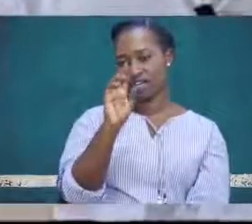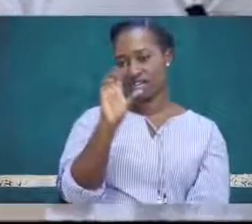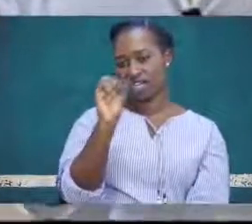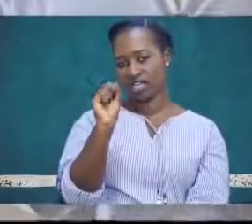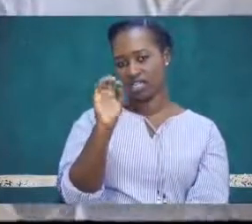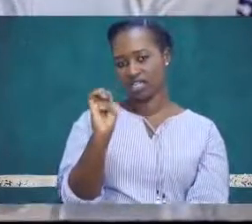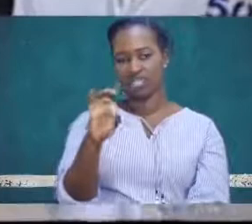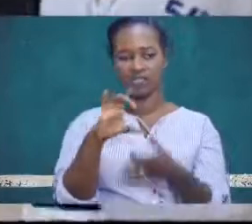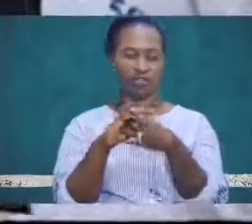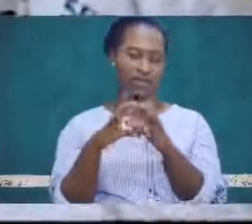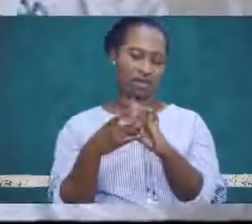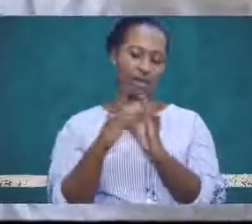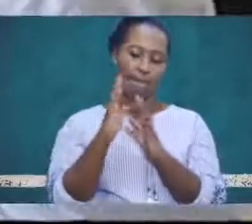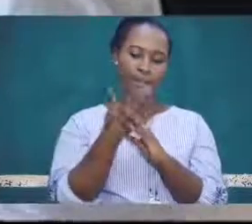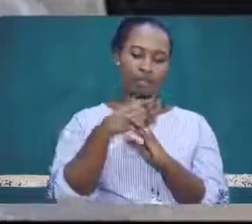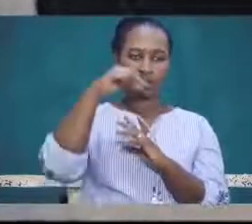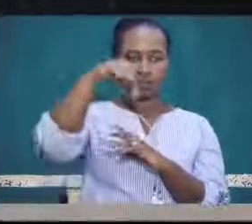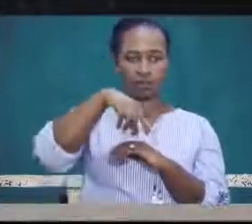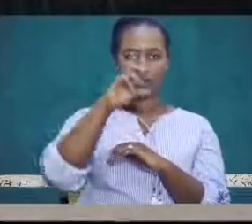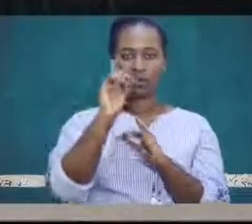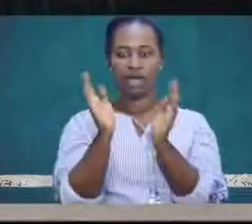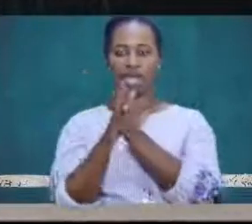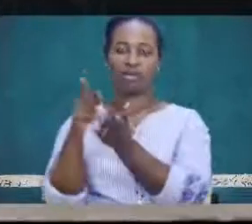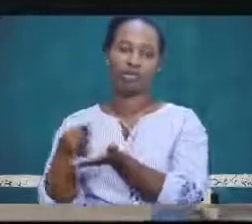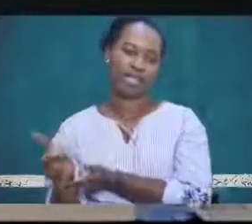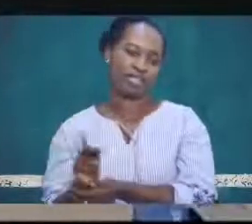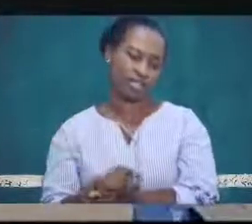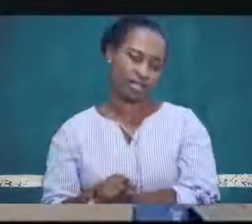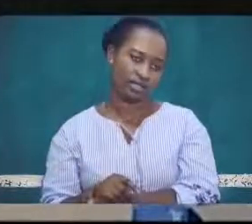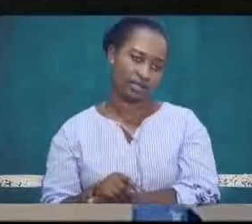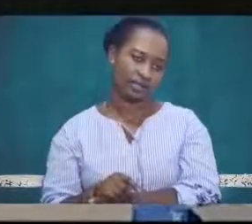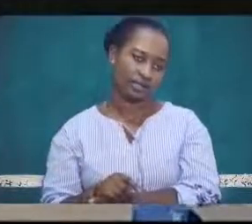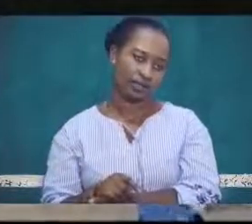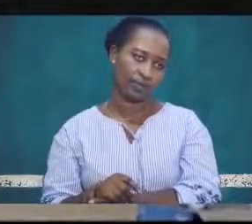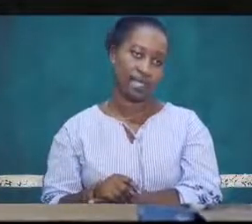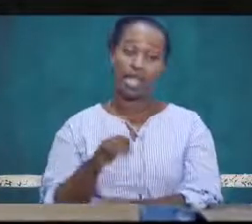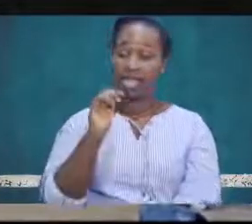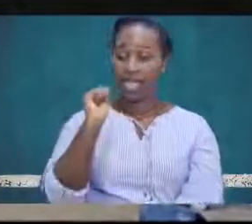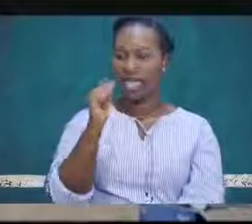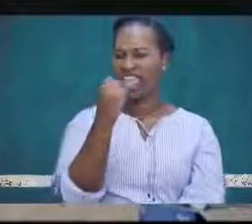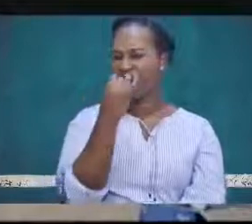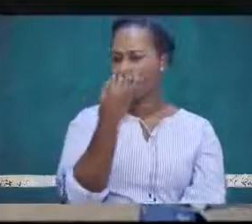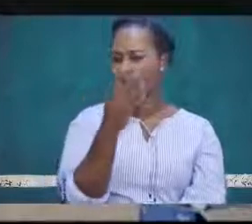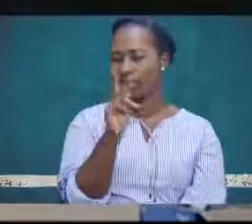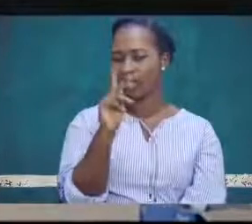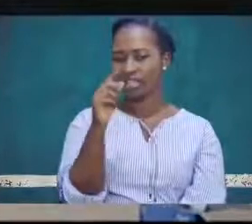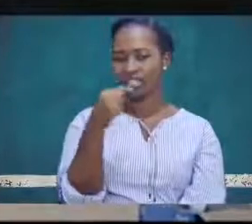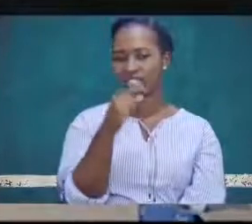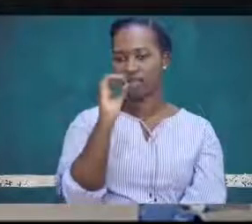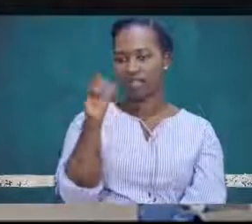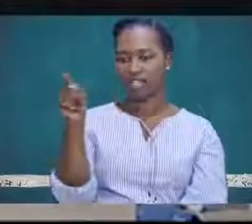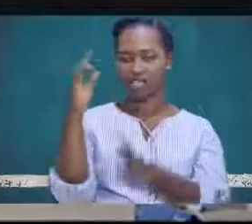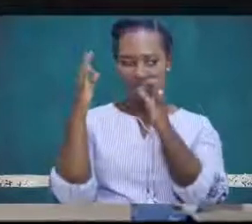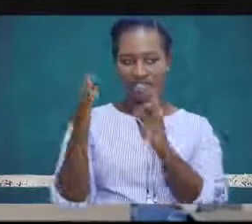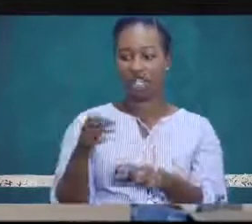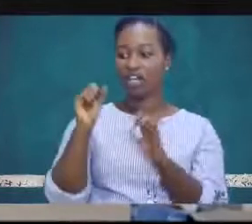its quantity demanded. So, how do you go about this? Part A, how many kilograms of that good would